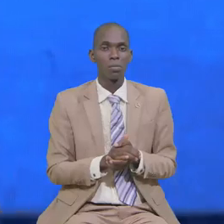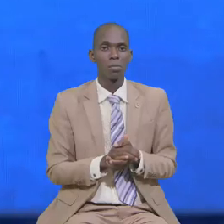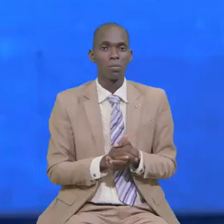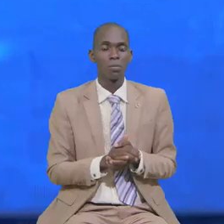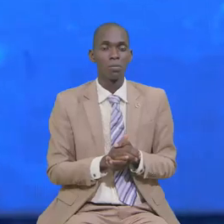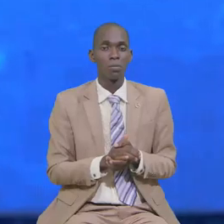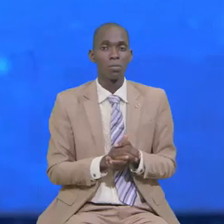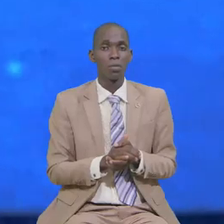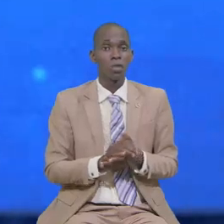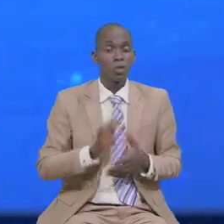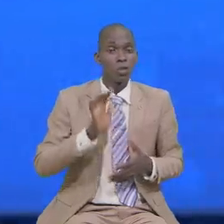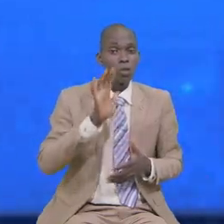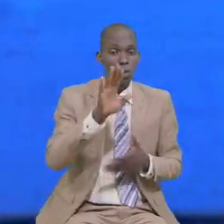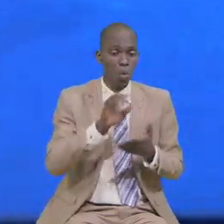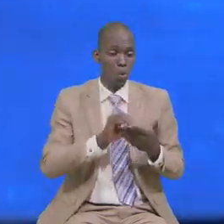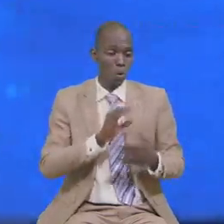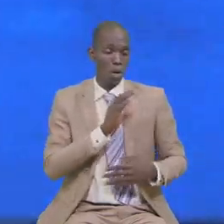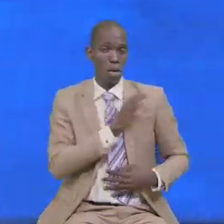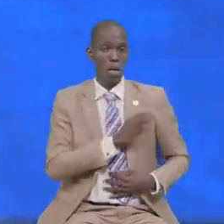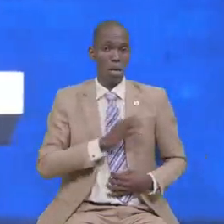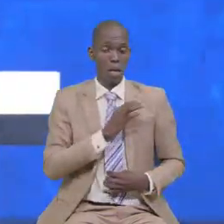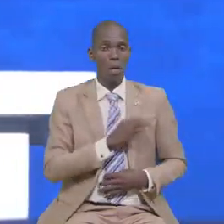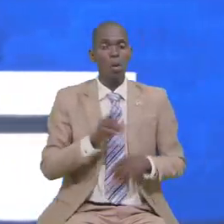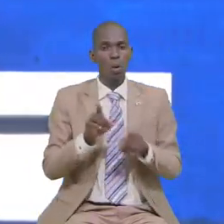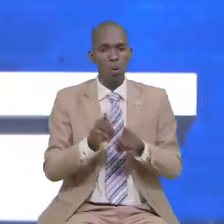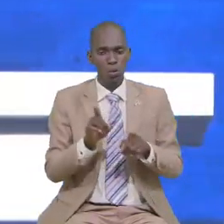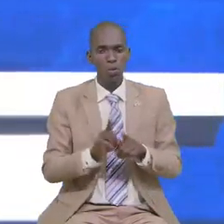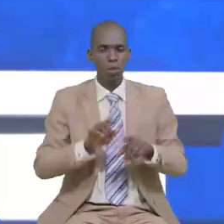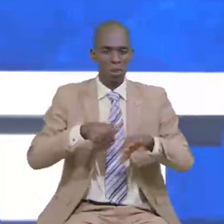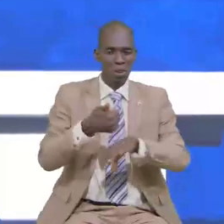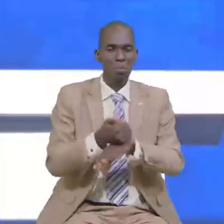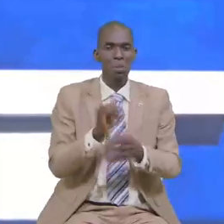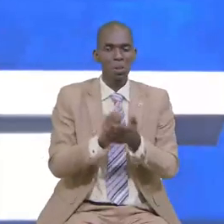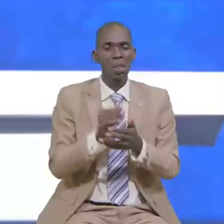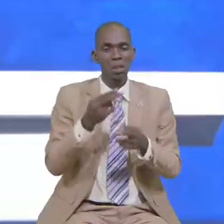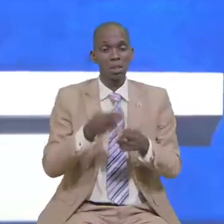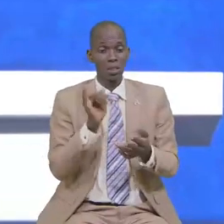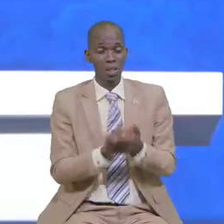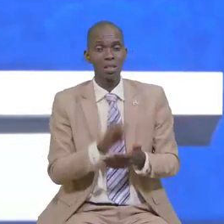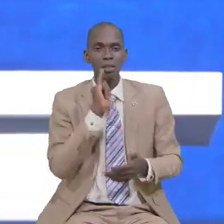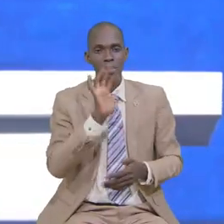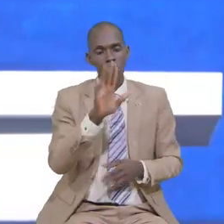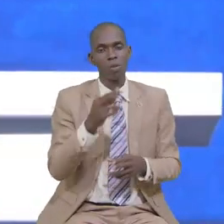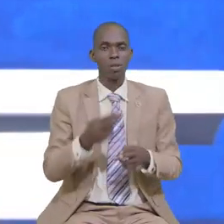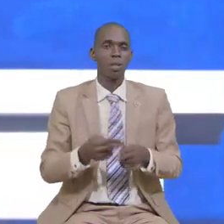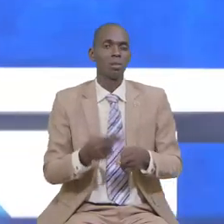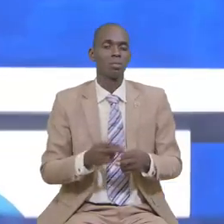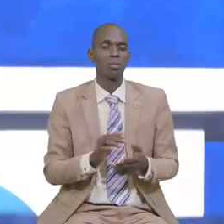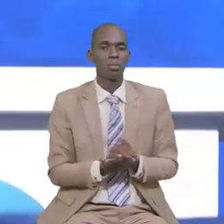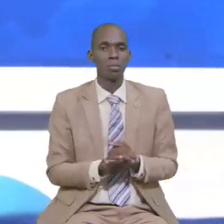Your own character confirms that name, that's your name.